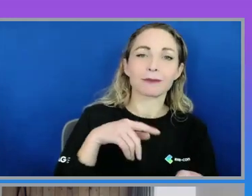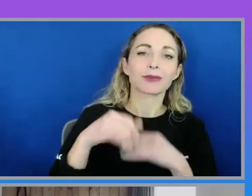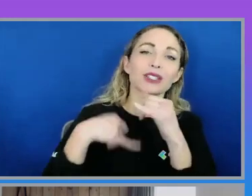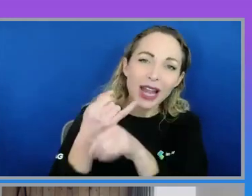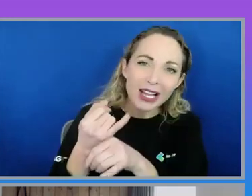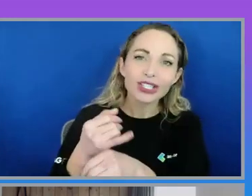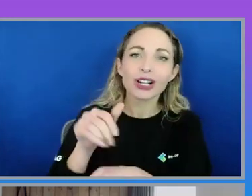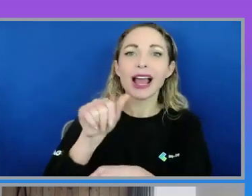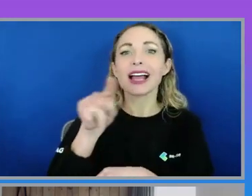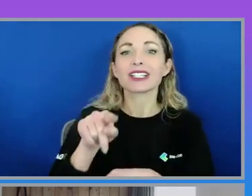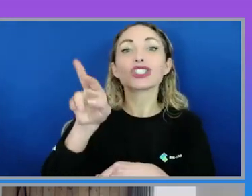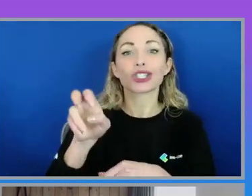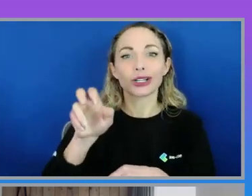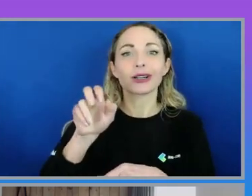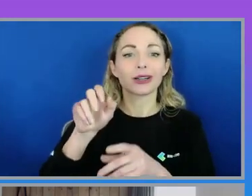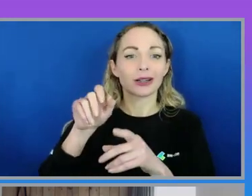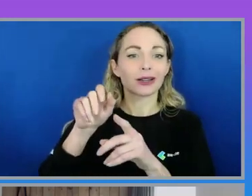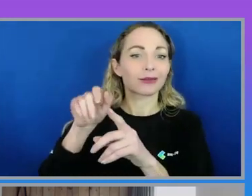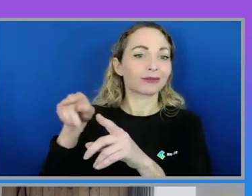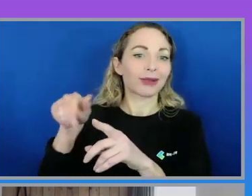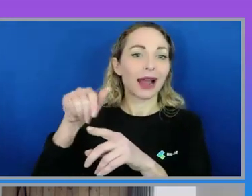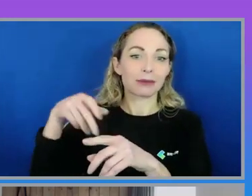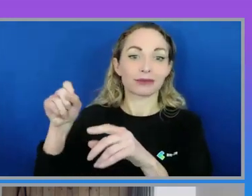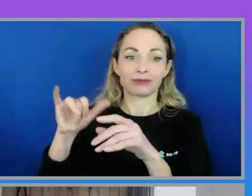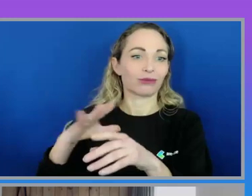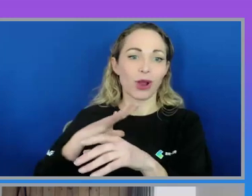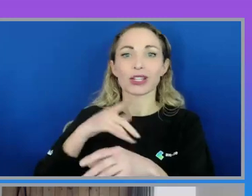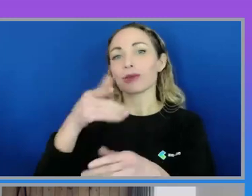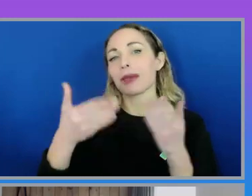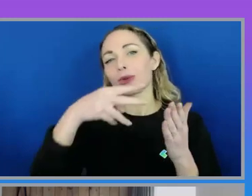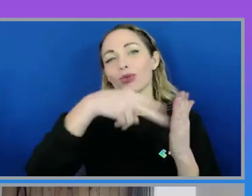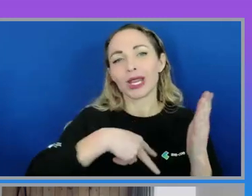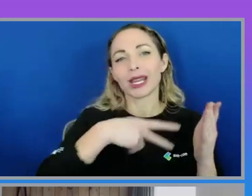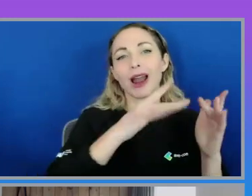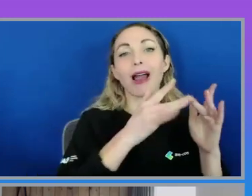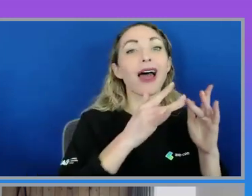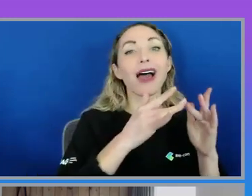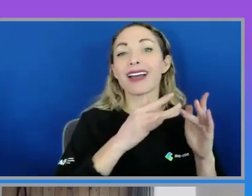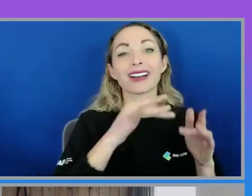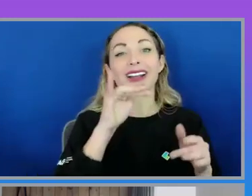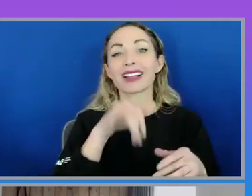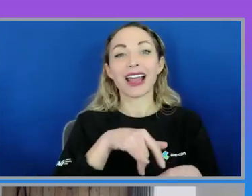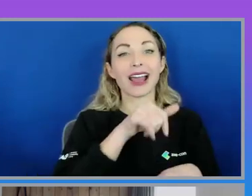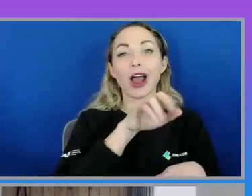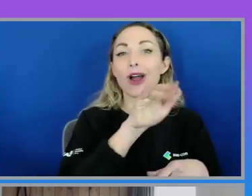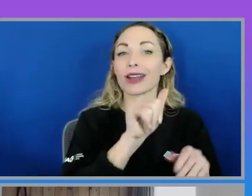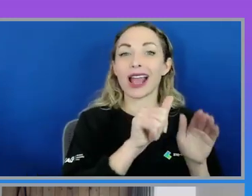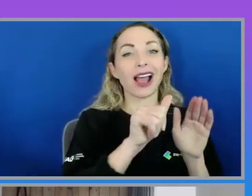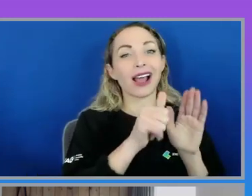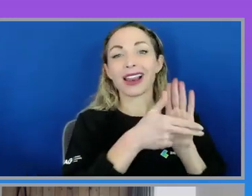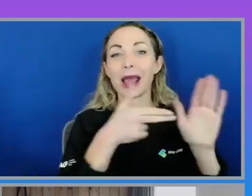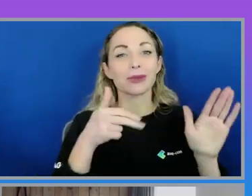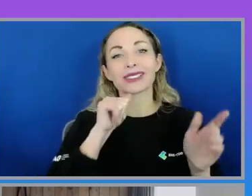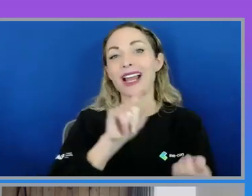internationalize your apps correctly and you'll be fine. You might read online that ARIA label and etc. is not translated. It's sort of